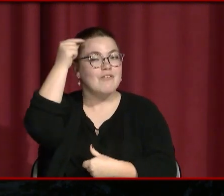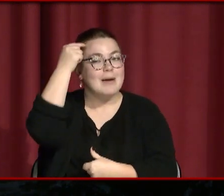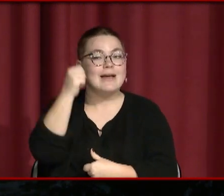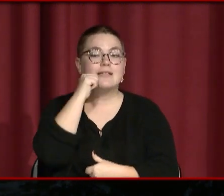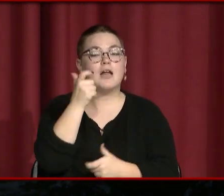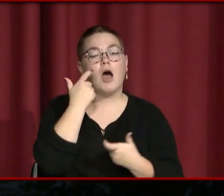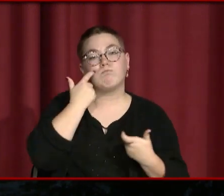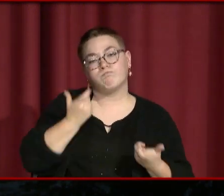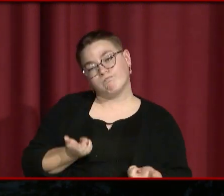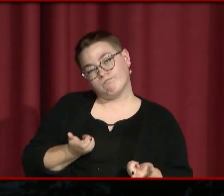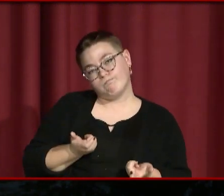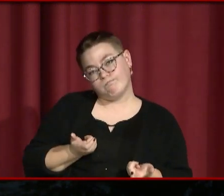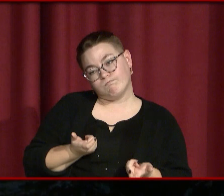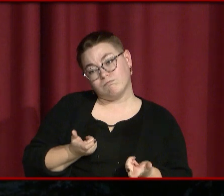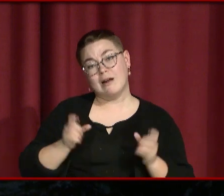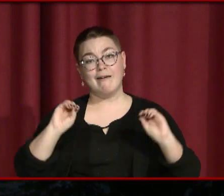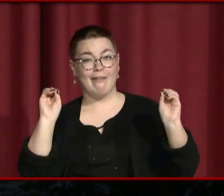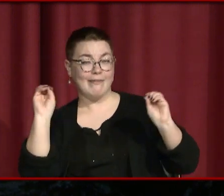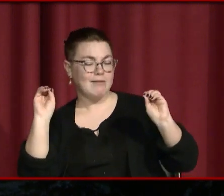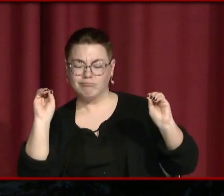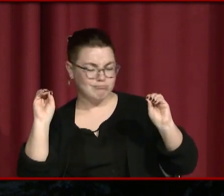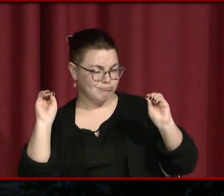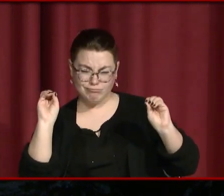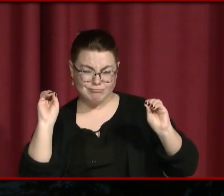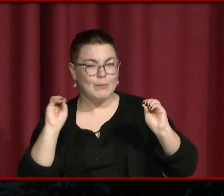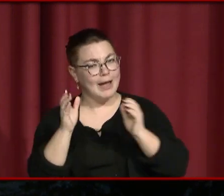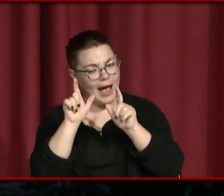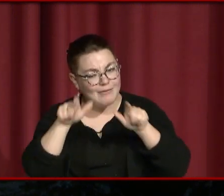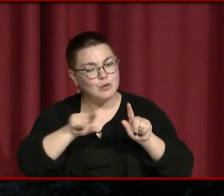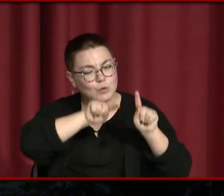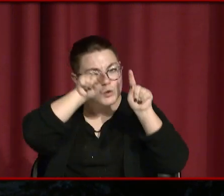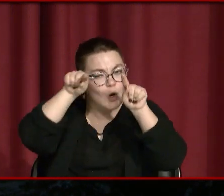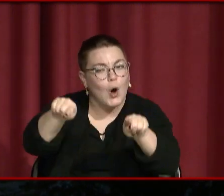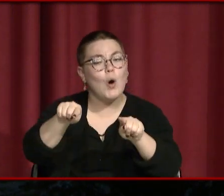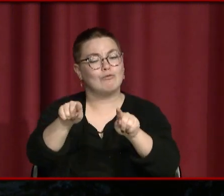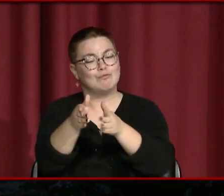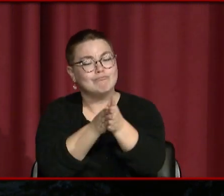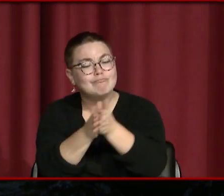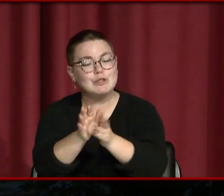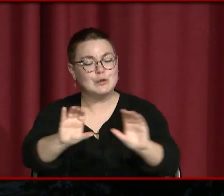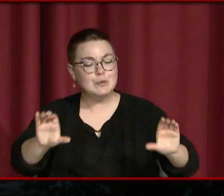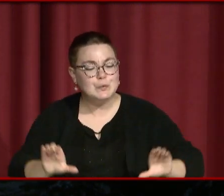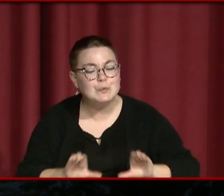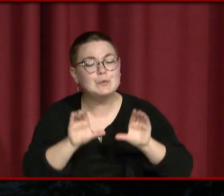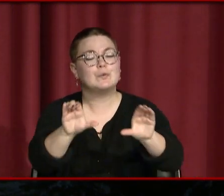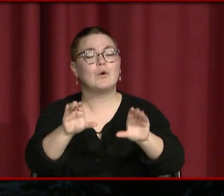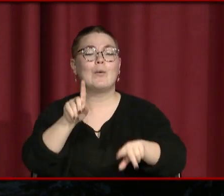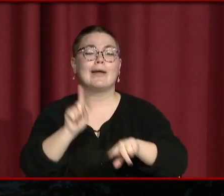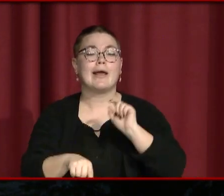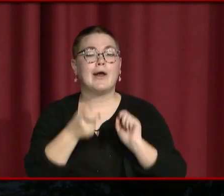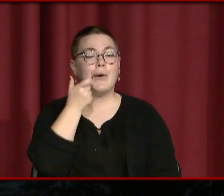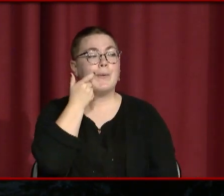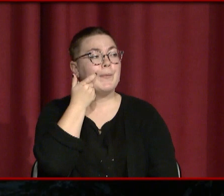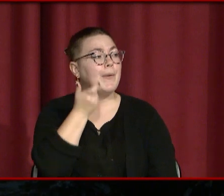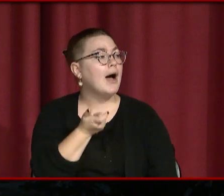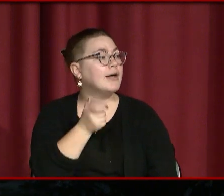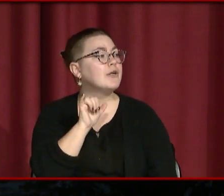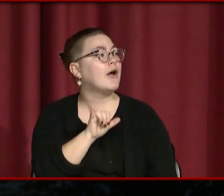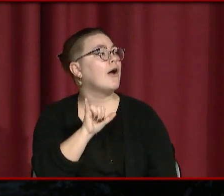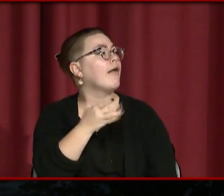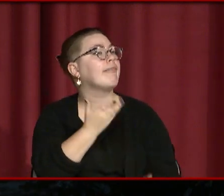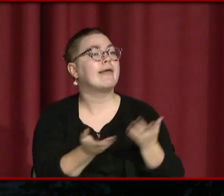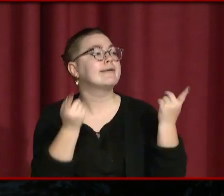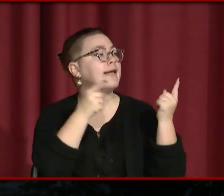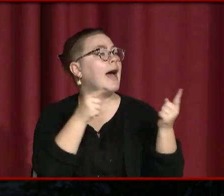the main message that I hear Jen Miller sharing with us today, that we can't just idly watch as things happen. We need to